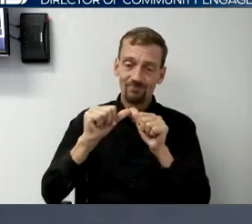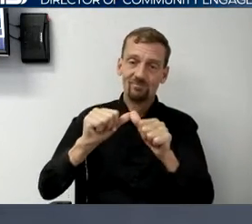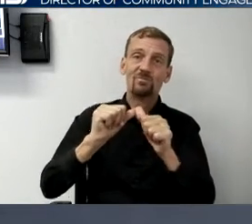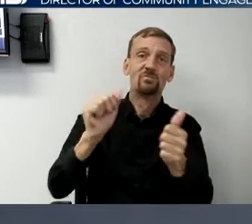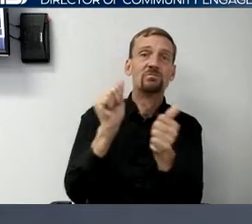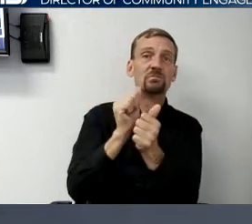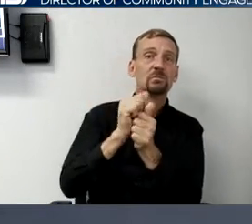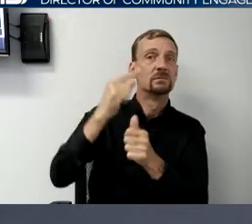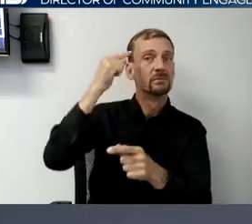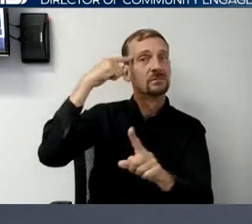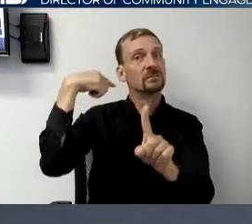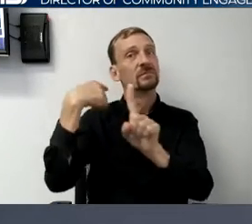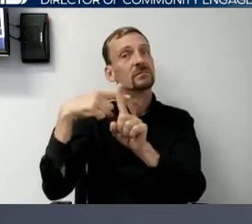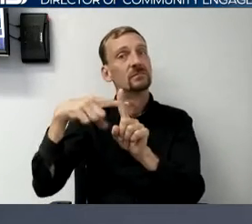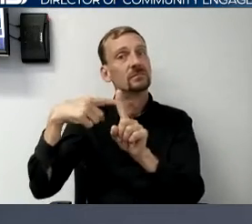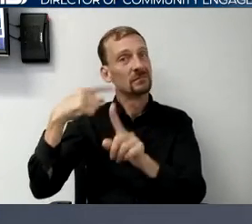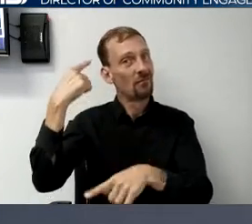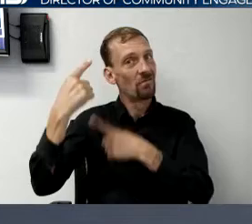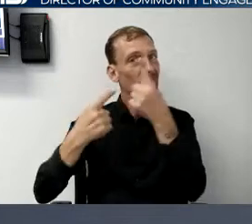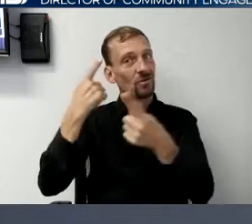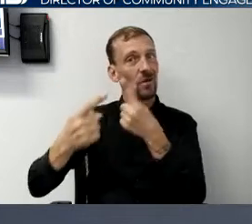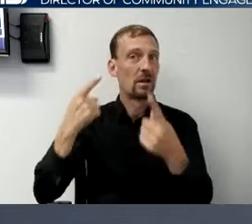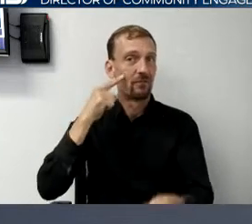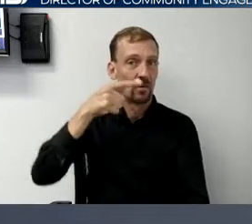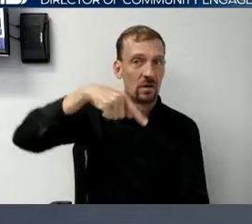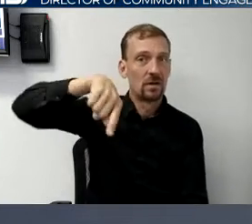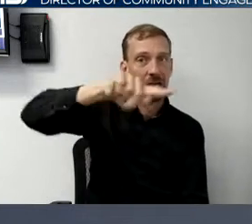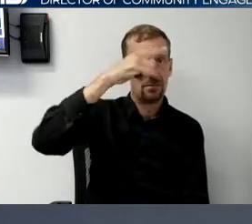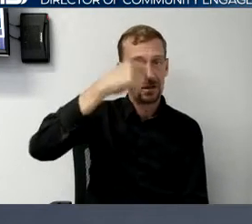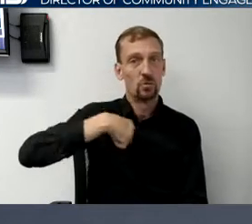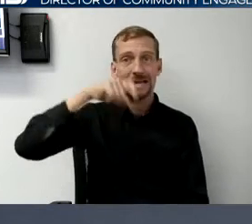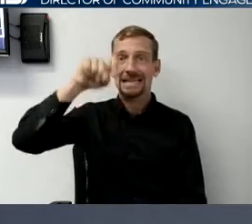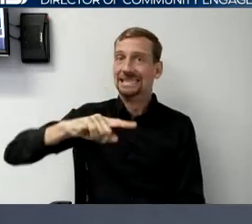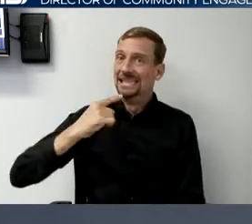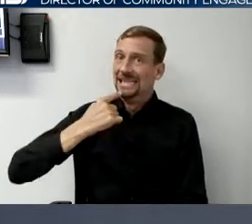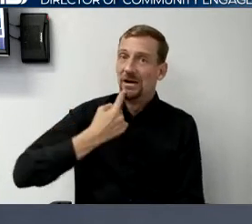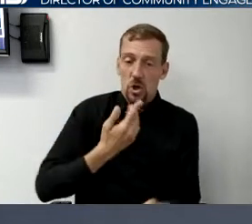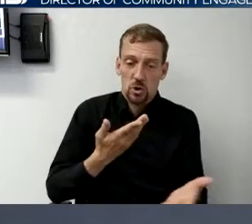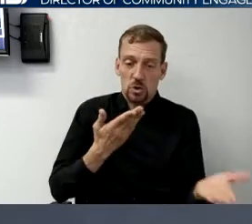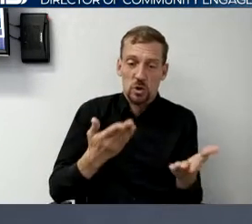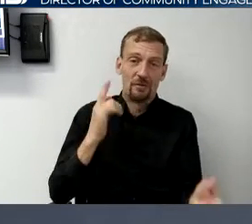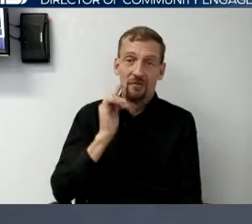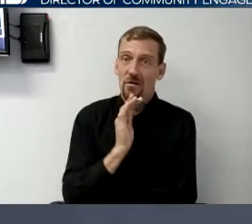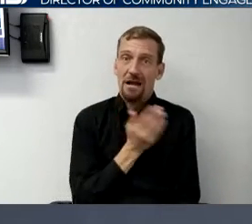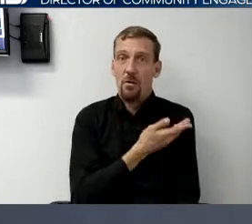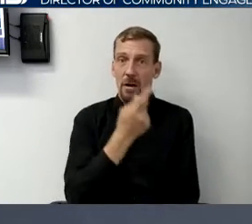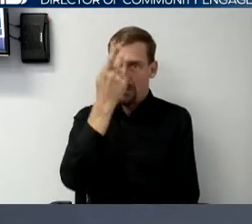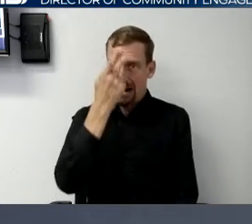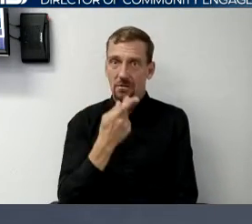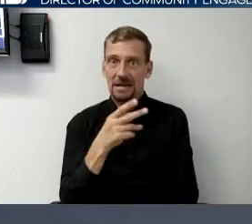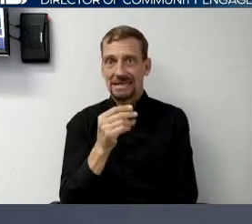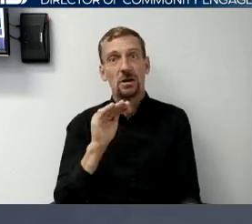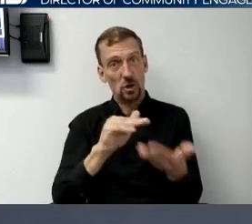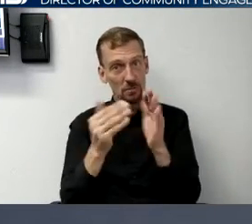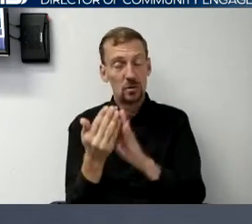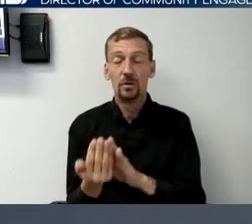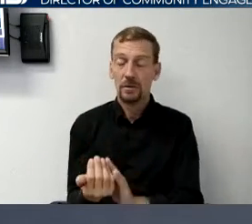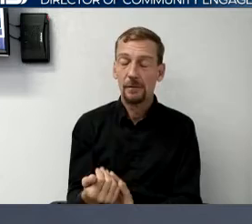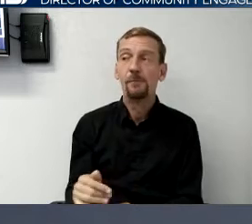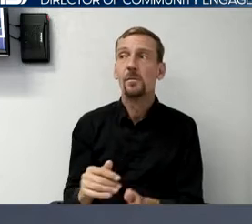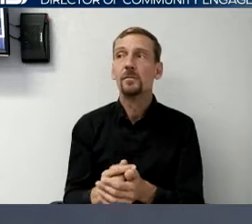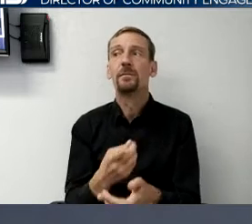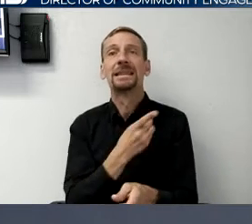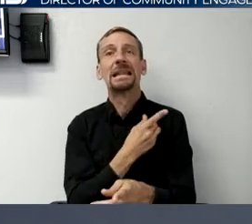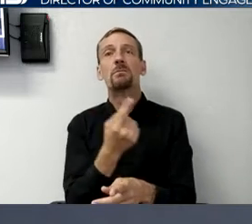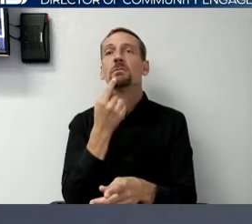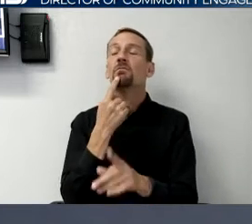continue to provide that critically needed service to our parents and our community. Yeah, we joked